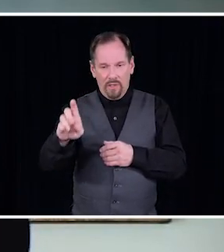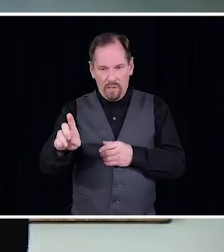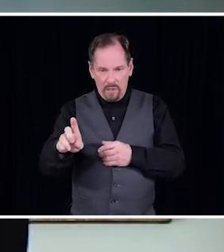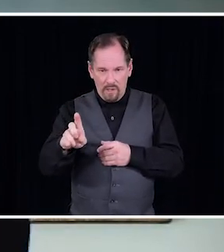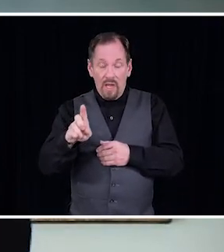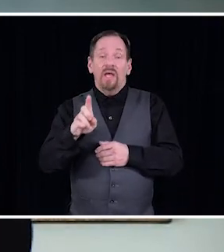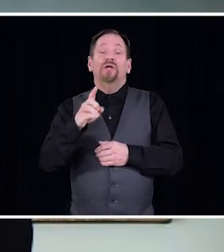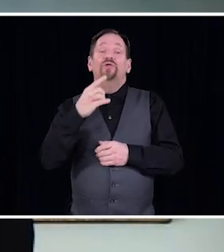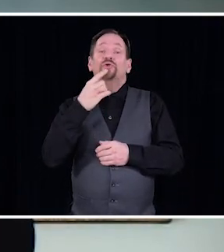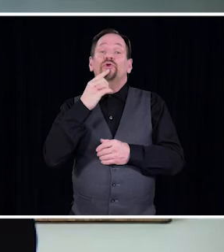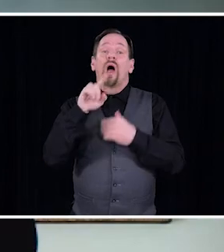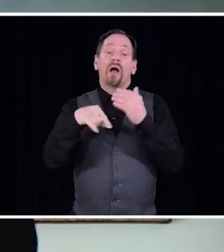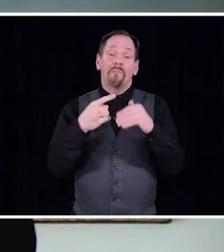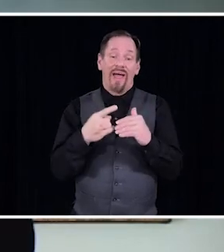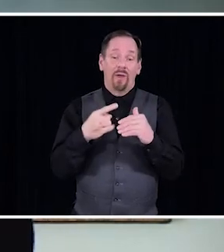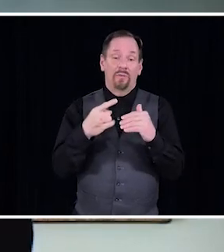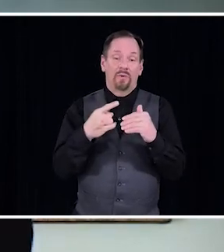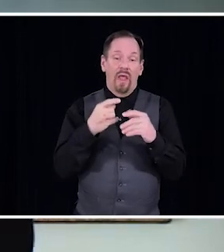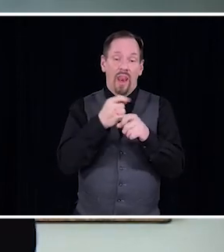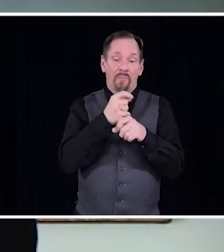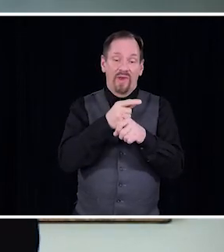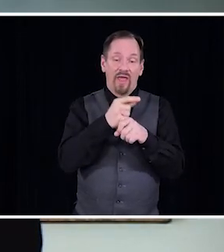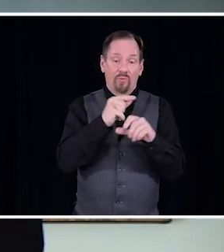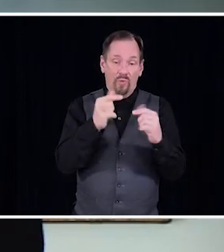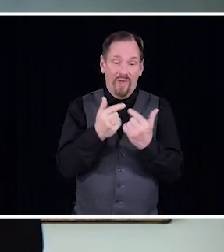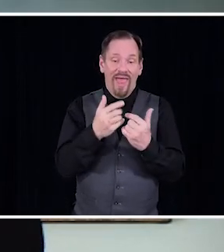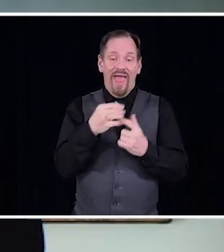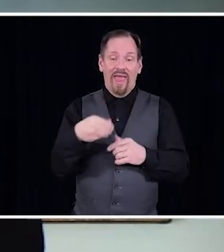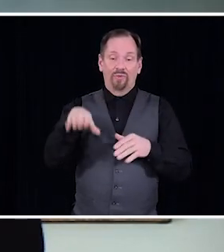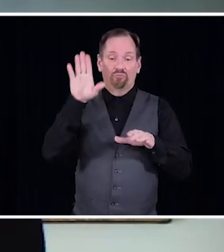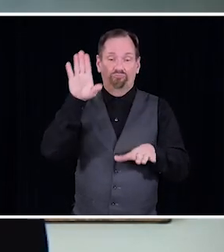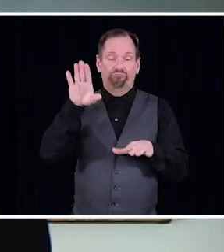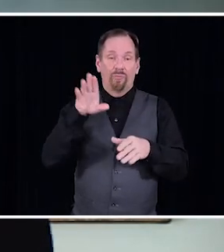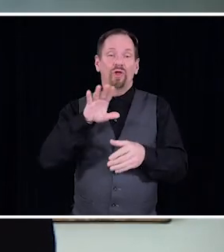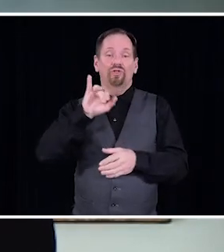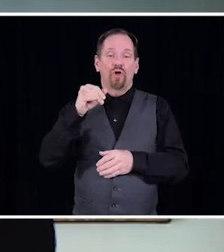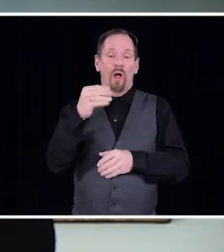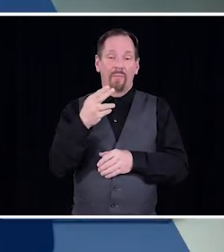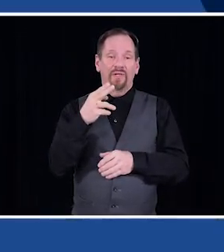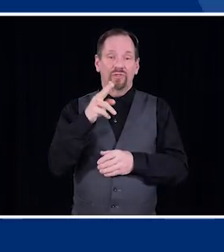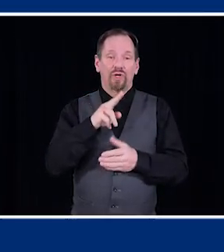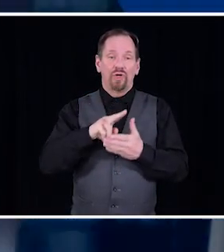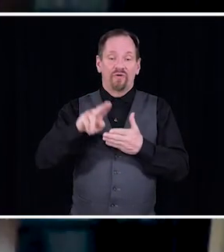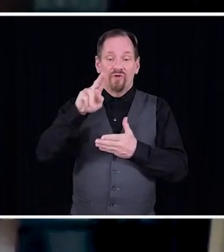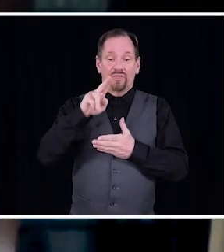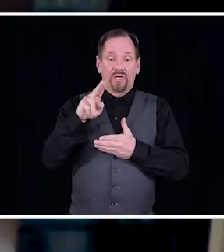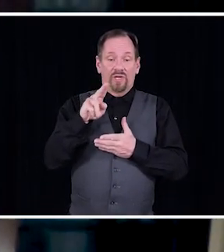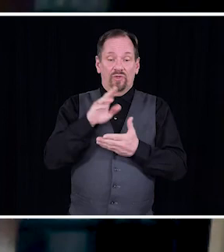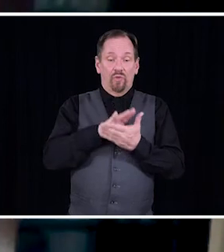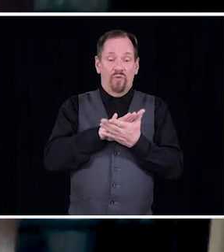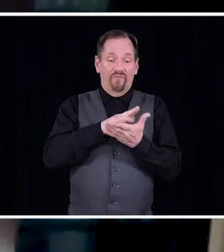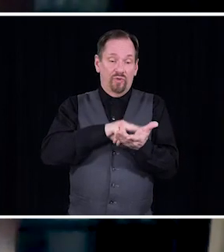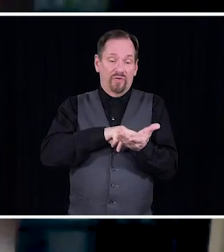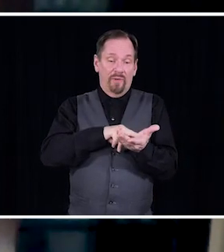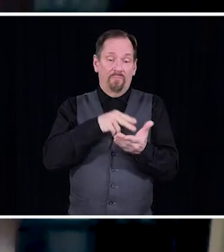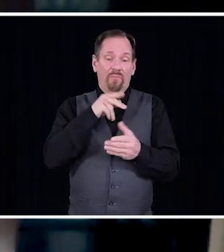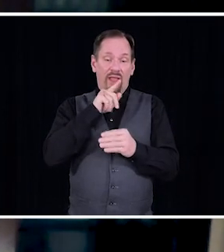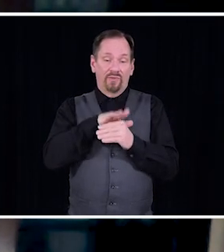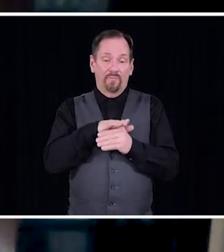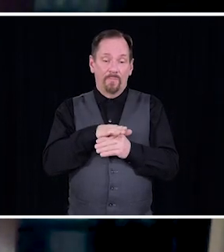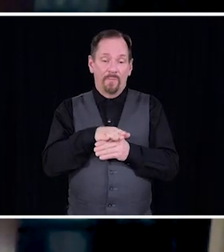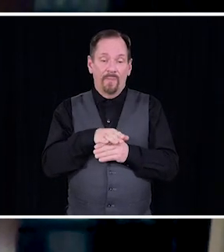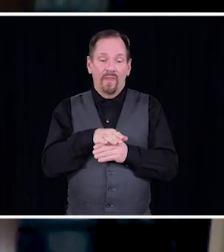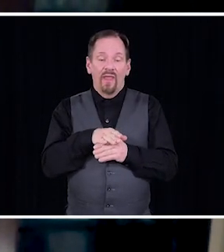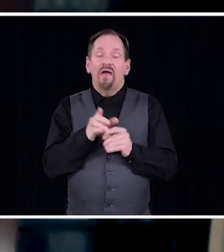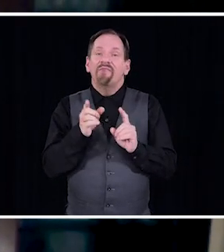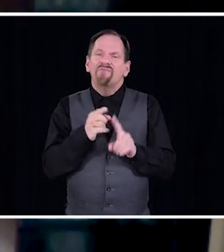Association and to lead you in reciting the Johns Hopkins School of Nursing pledge. From the moment you decided to come to